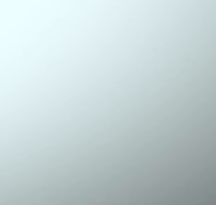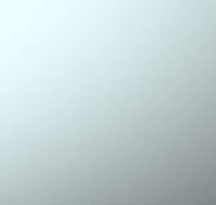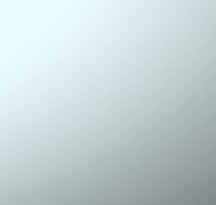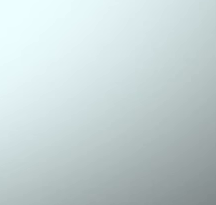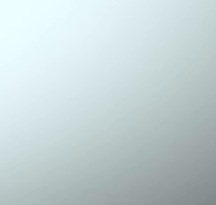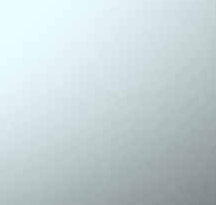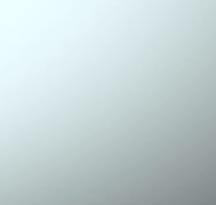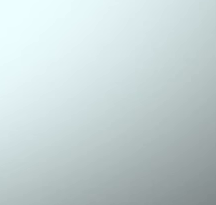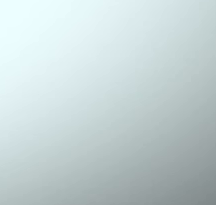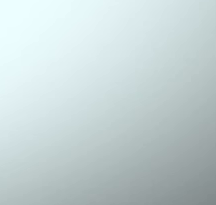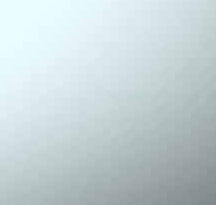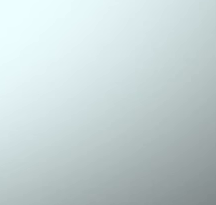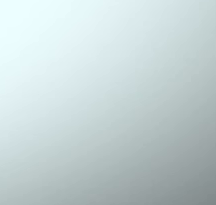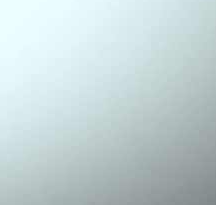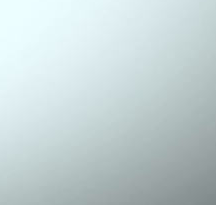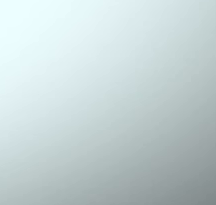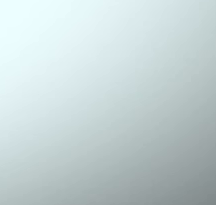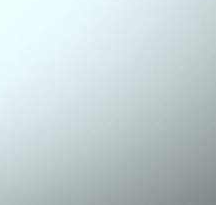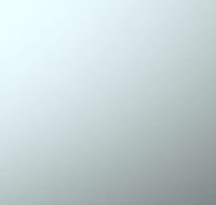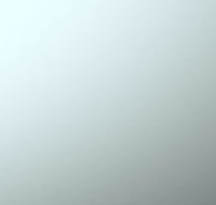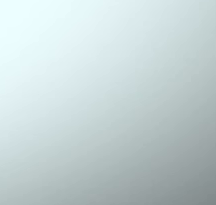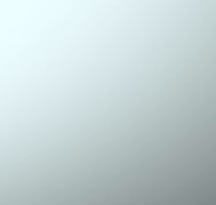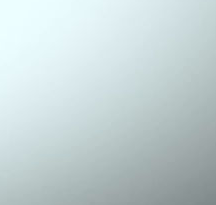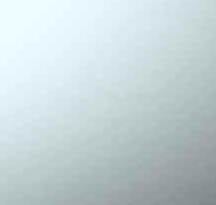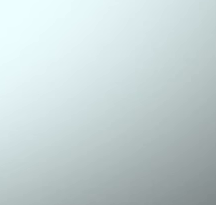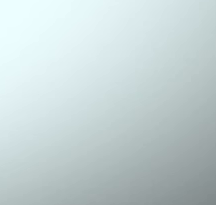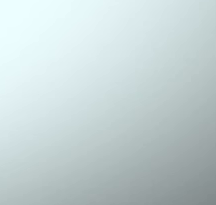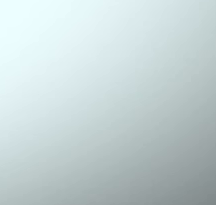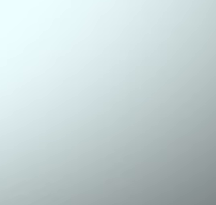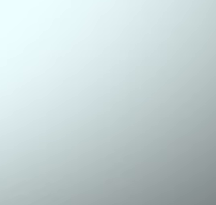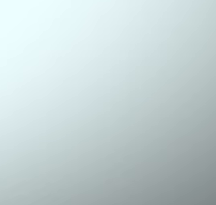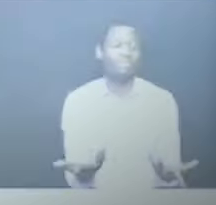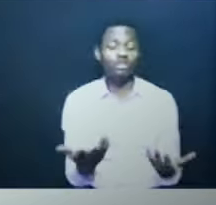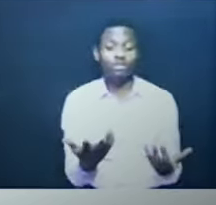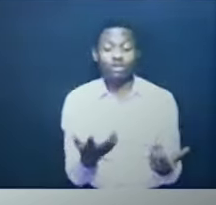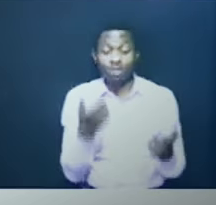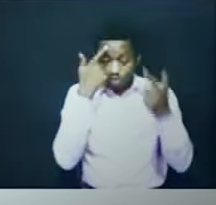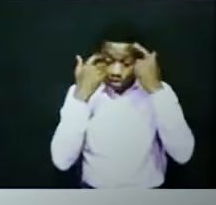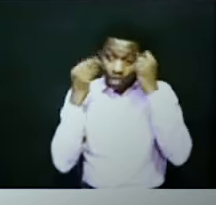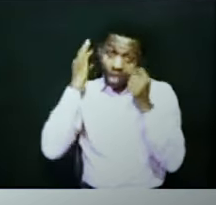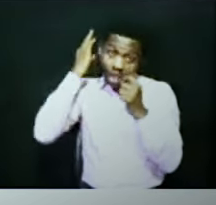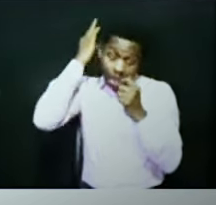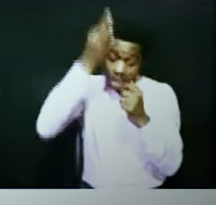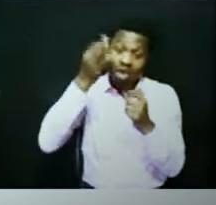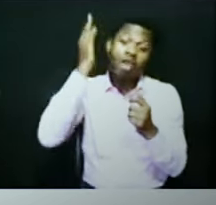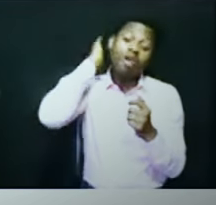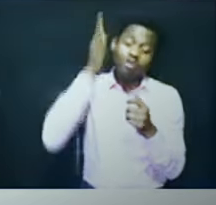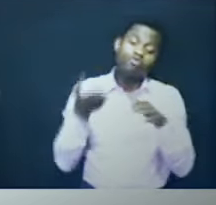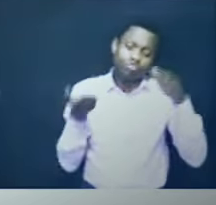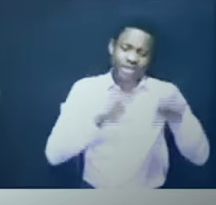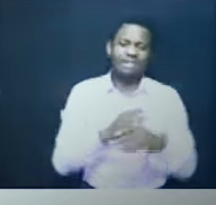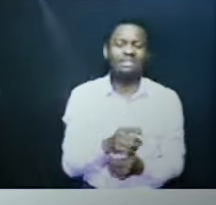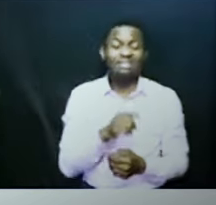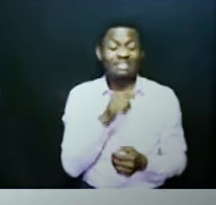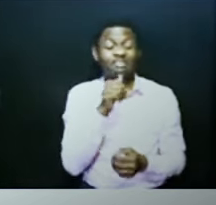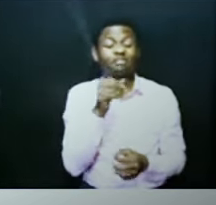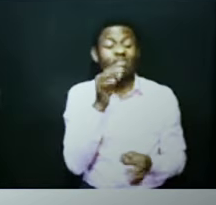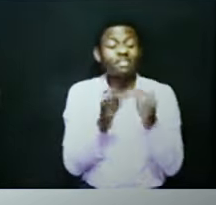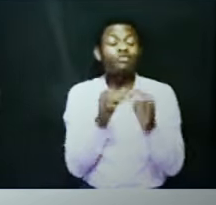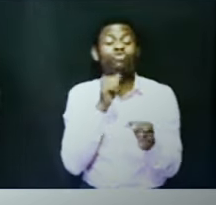So because certainly there's going to be a day that you will die. And no entry no more be said that you be.